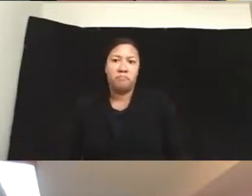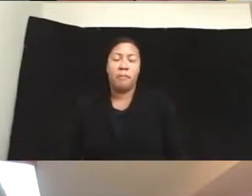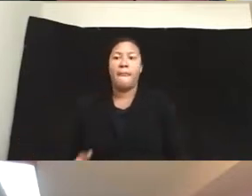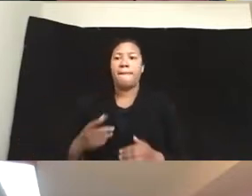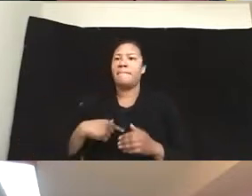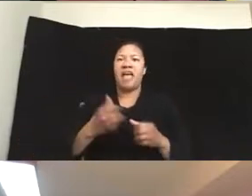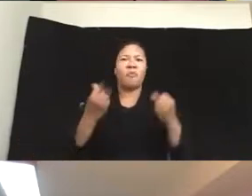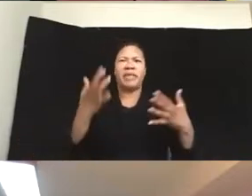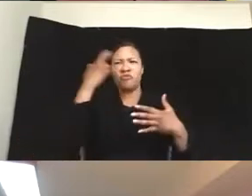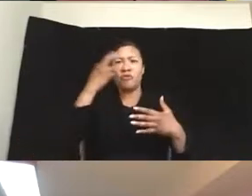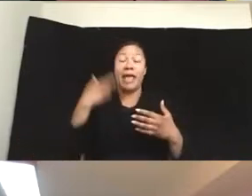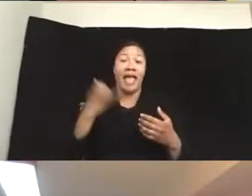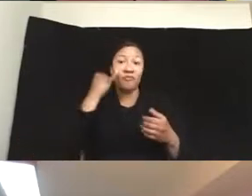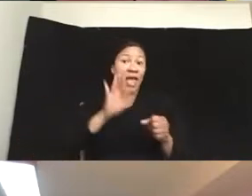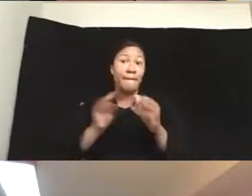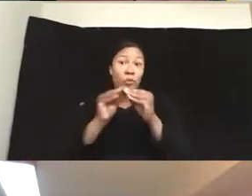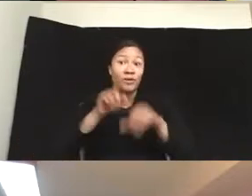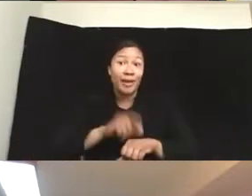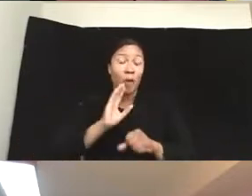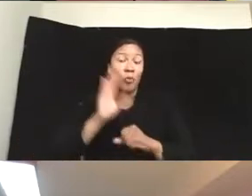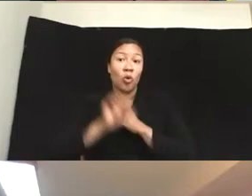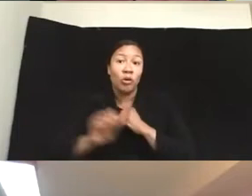we had more time, I would talk about that.